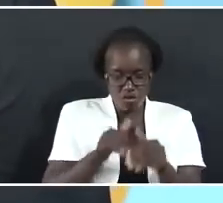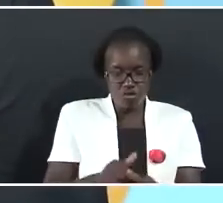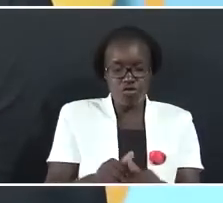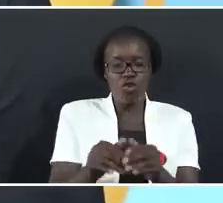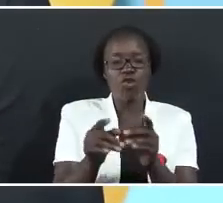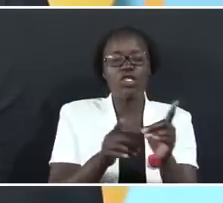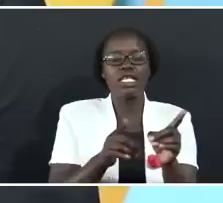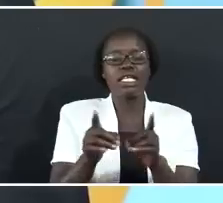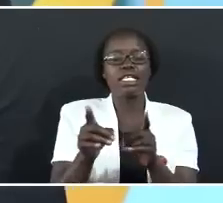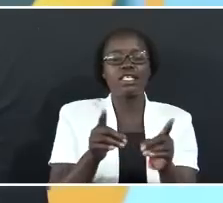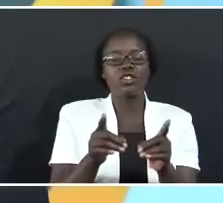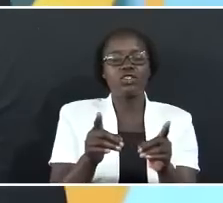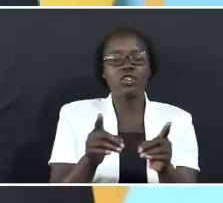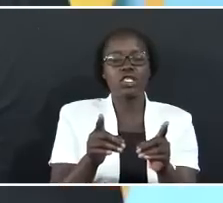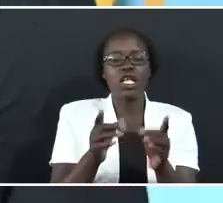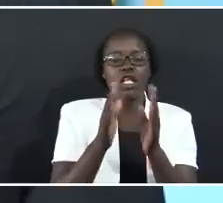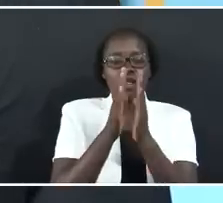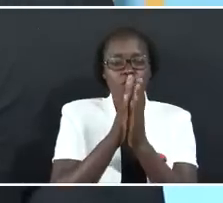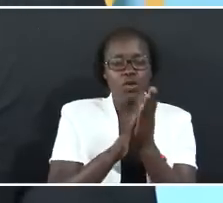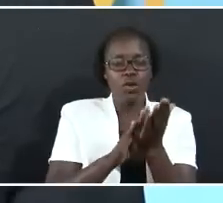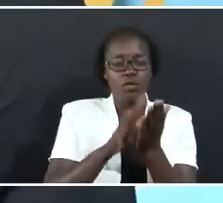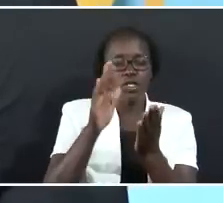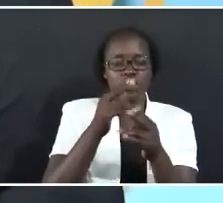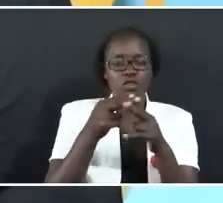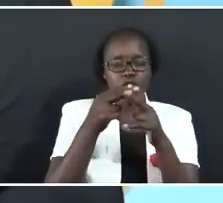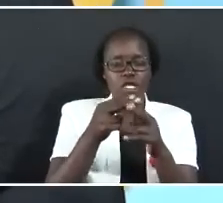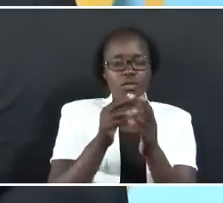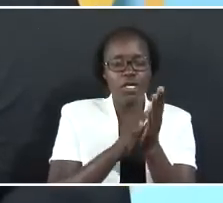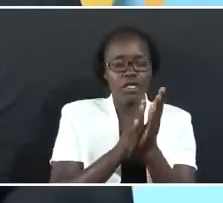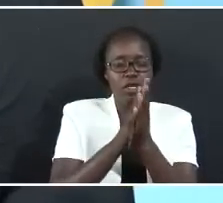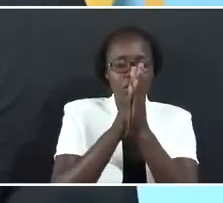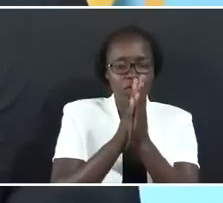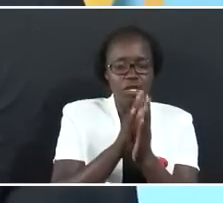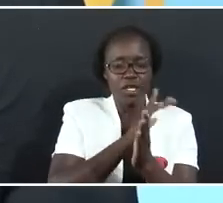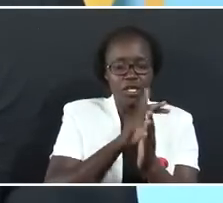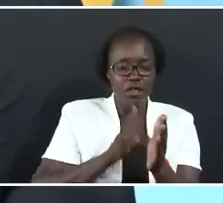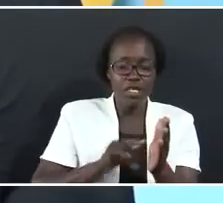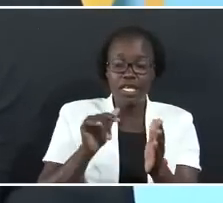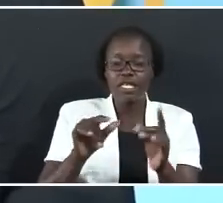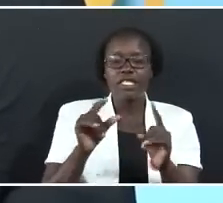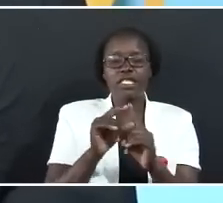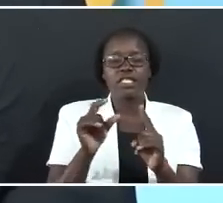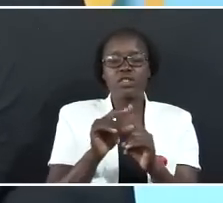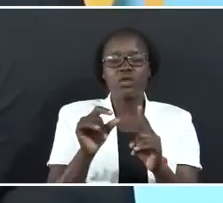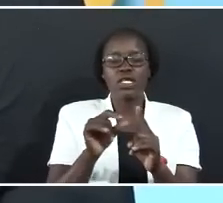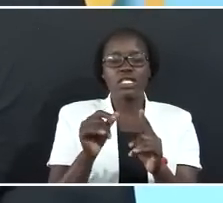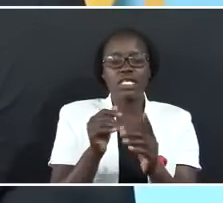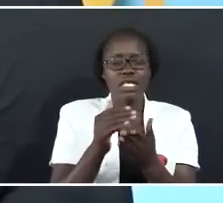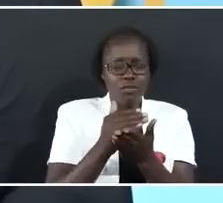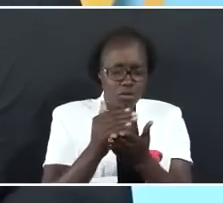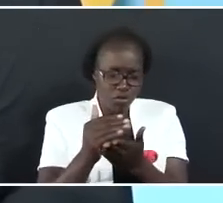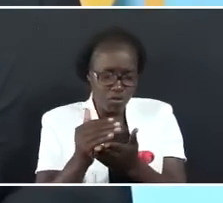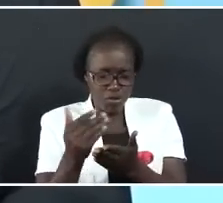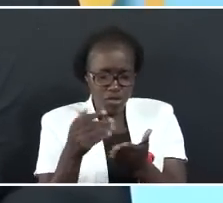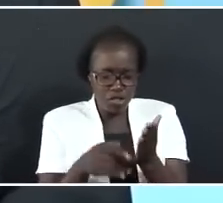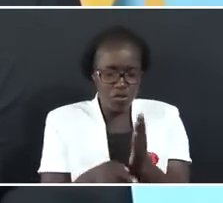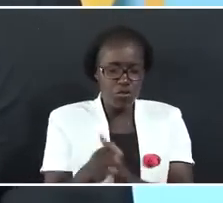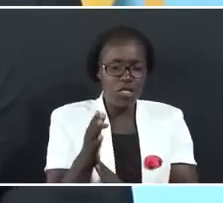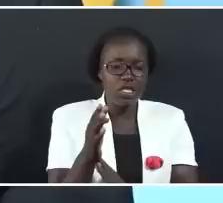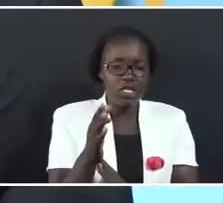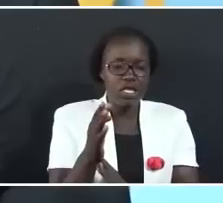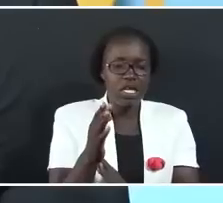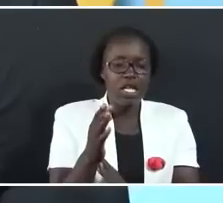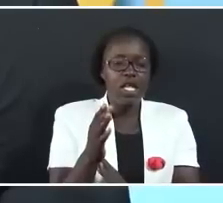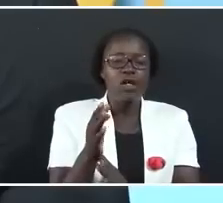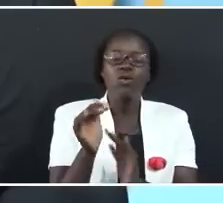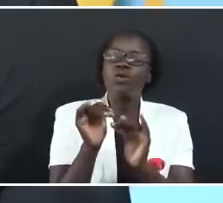that direction. We praise your name and pray, Lord, that this word that has been our portion this week